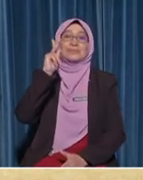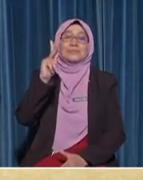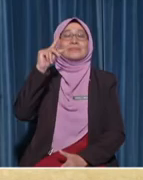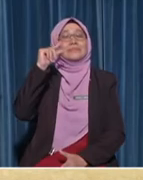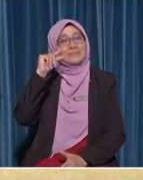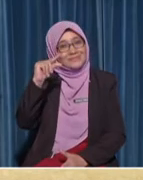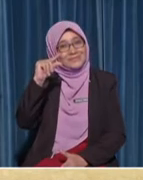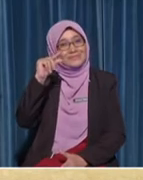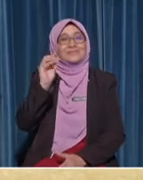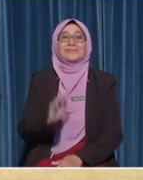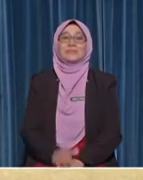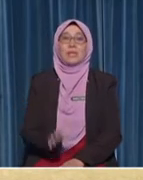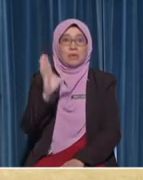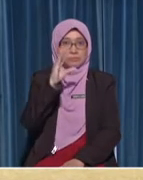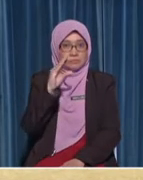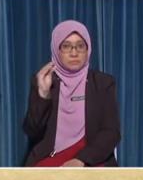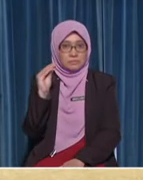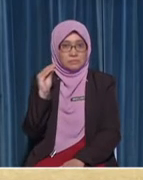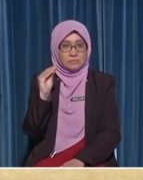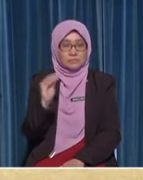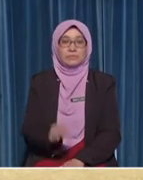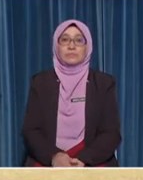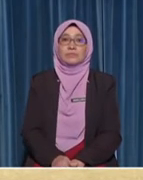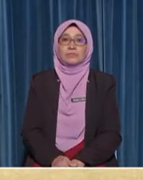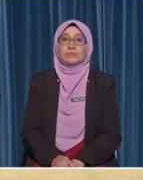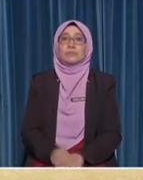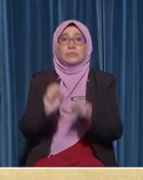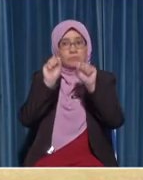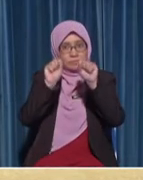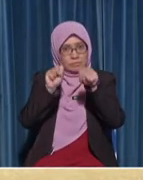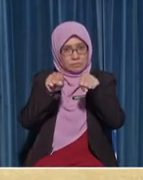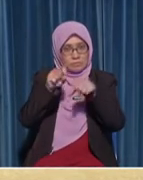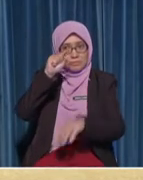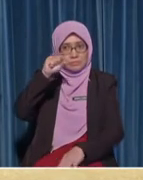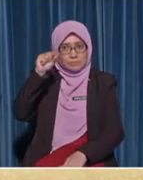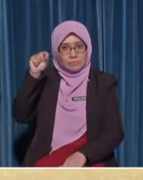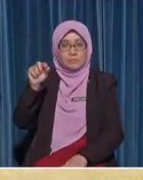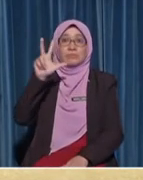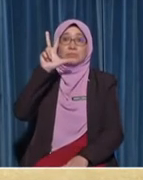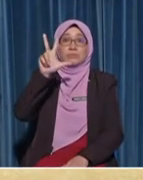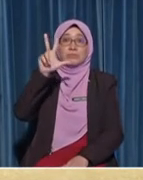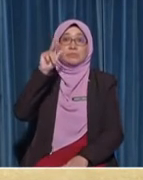kilograms. And it can be written as 3